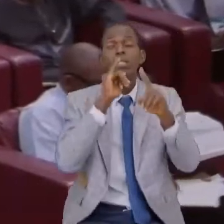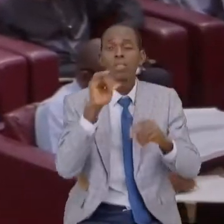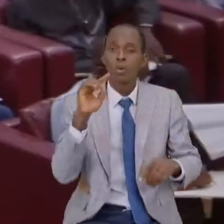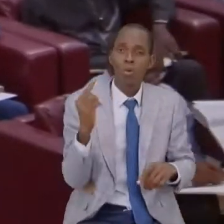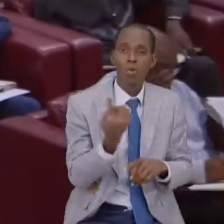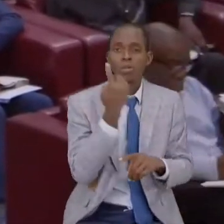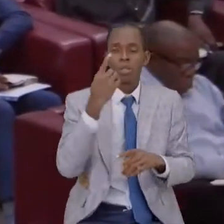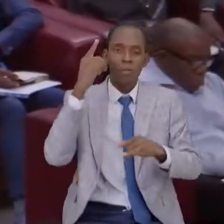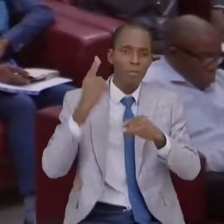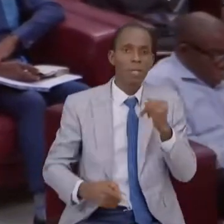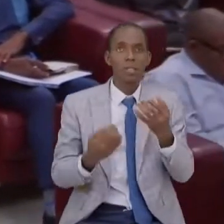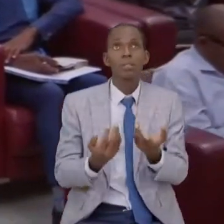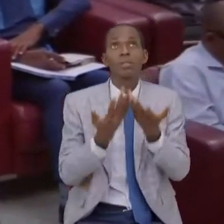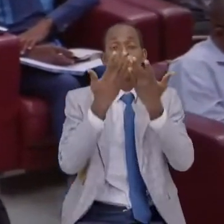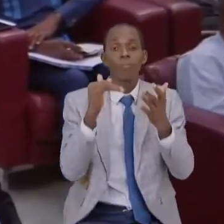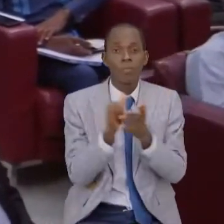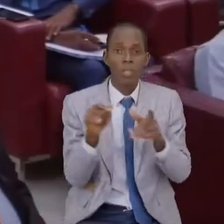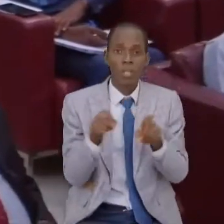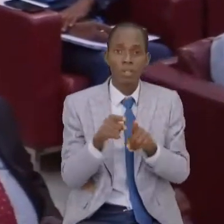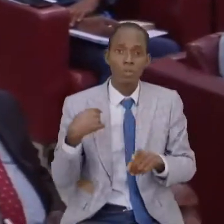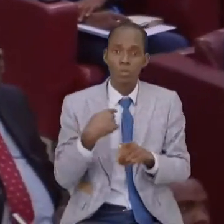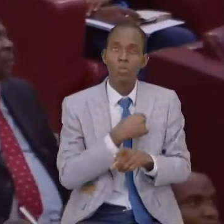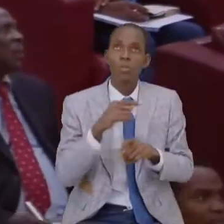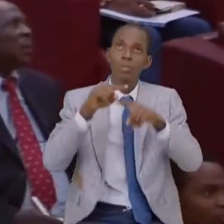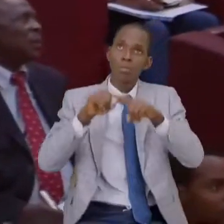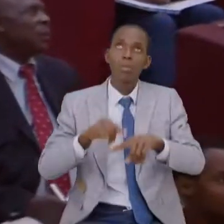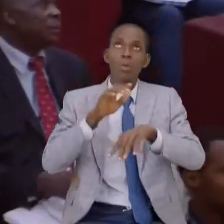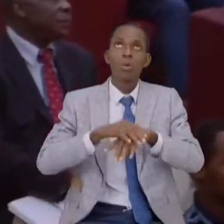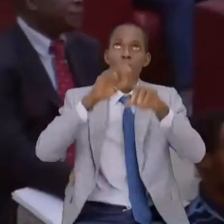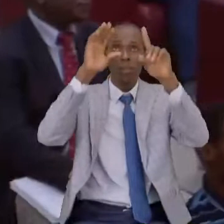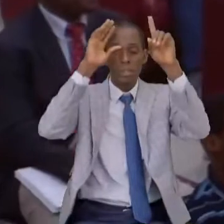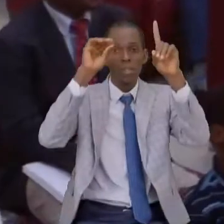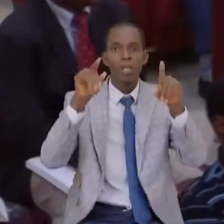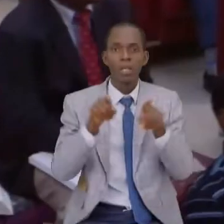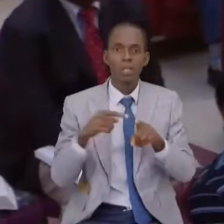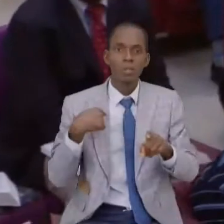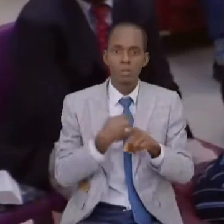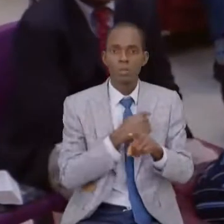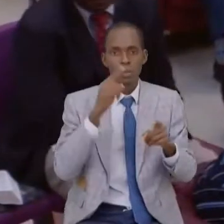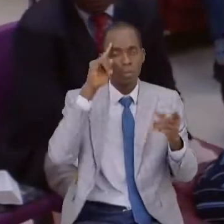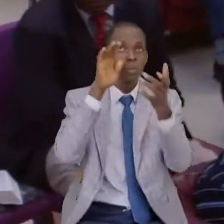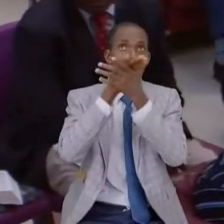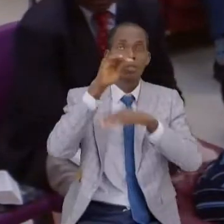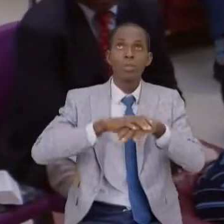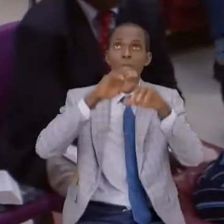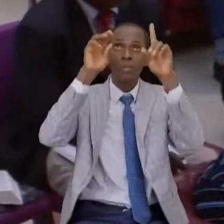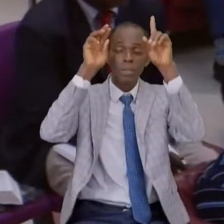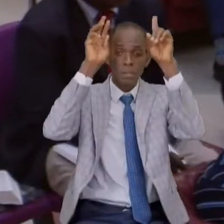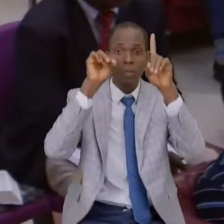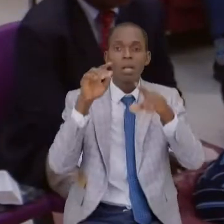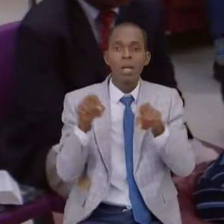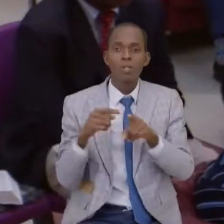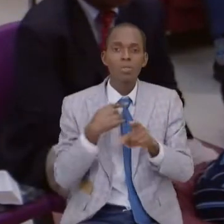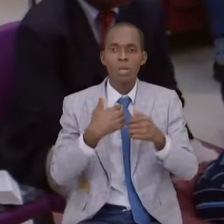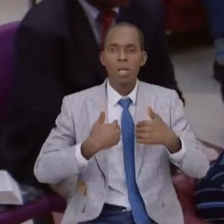the savior, that as we trust him, as we lean on him, as we confide in him, as we have absolute,